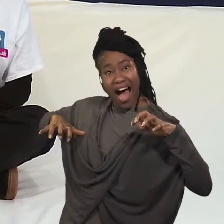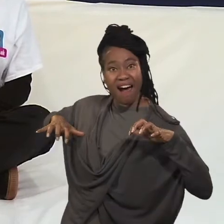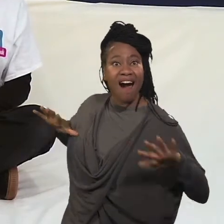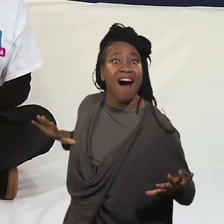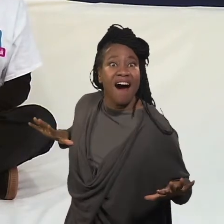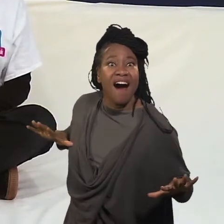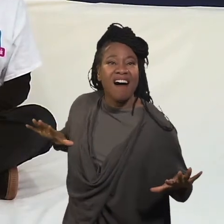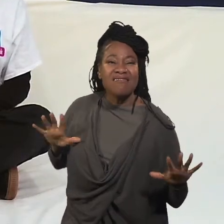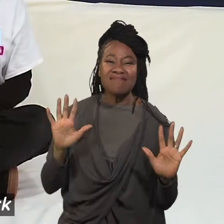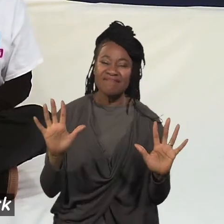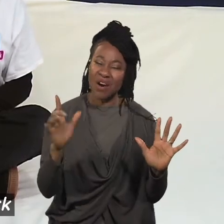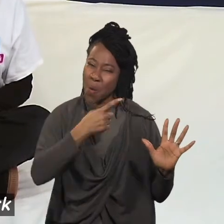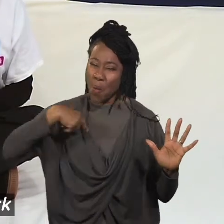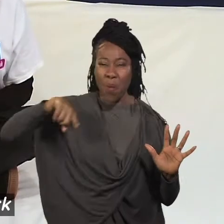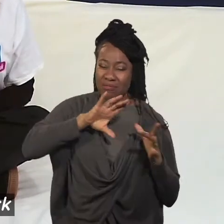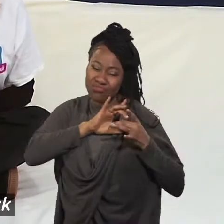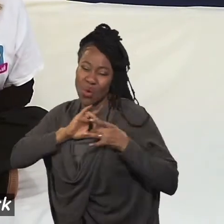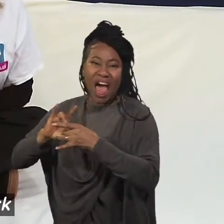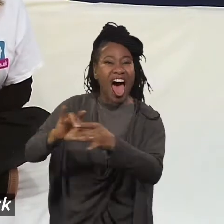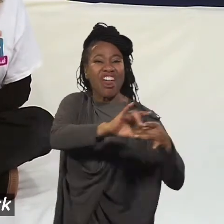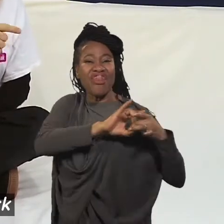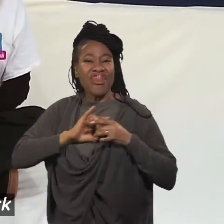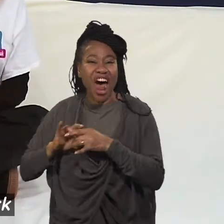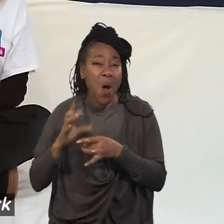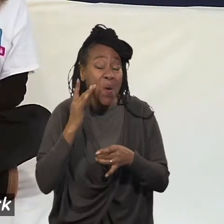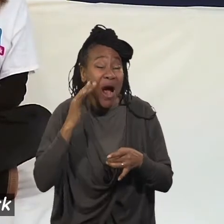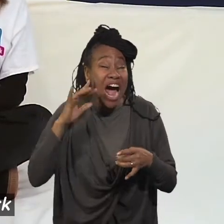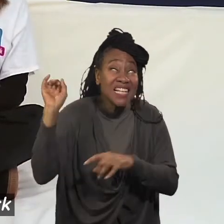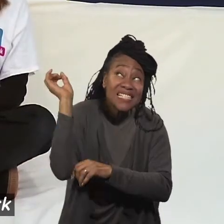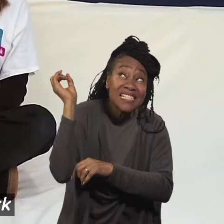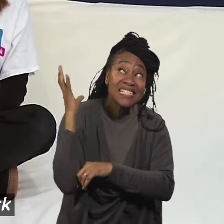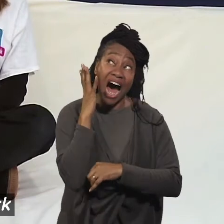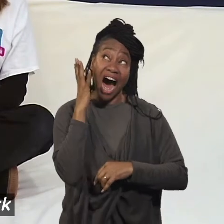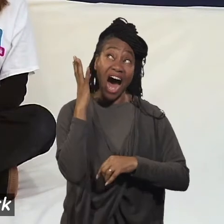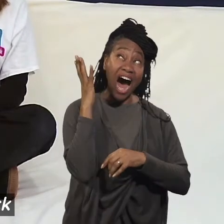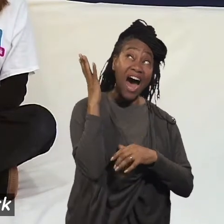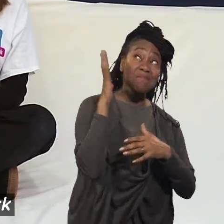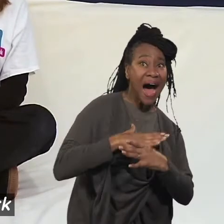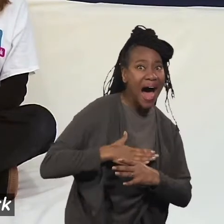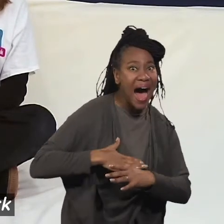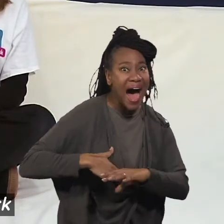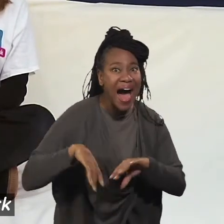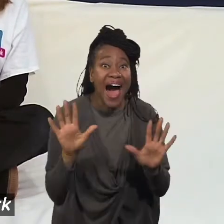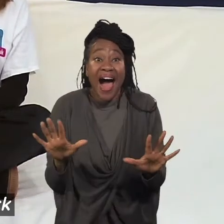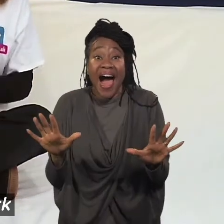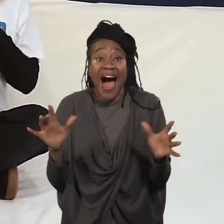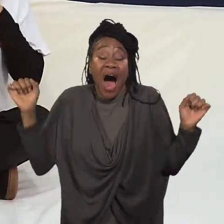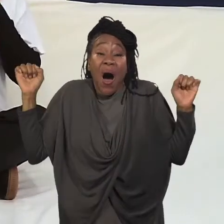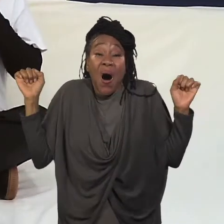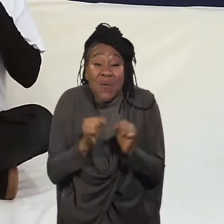to crack, we'll be together when the sun comes back.